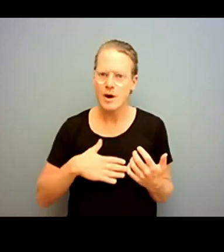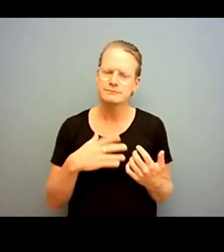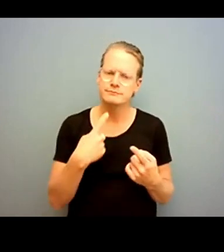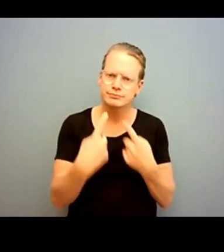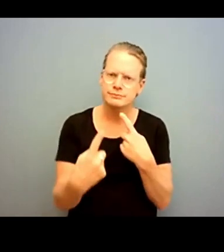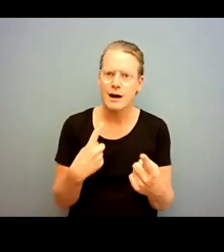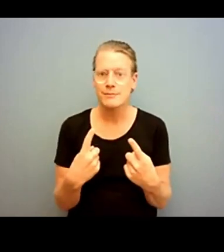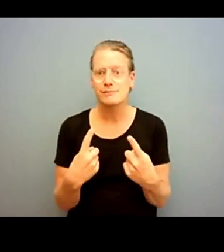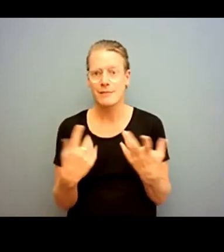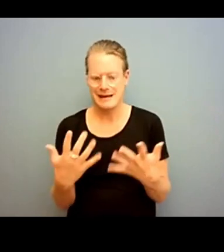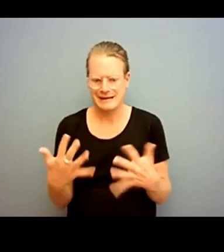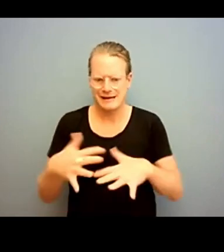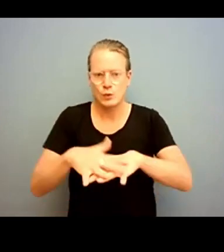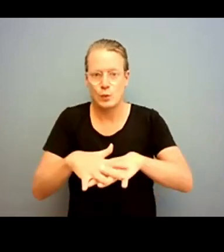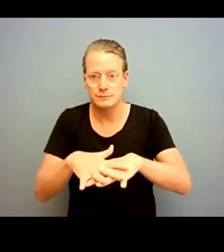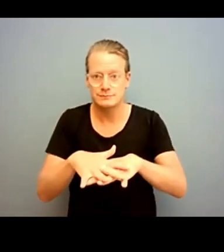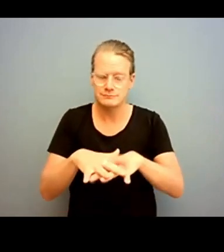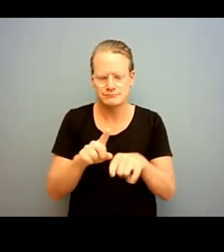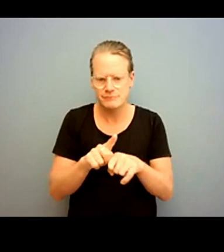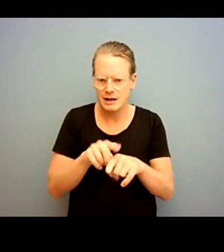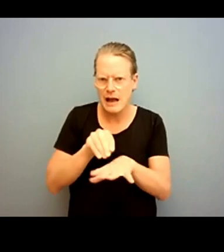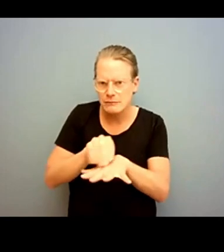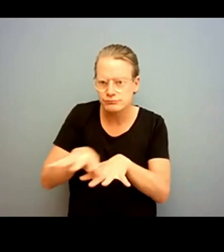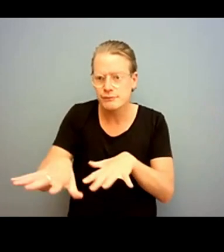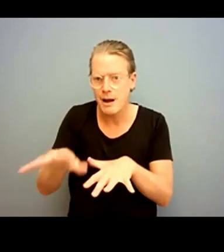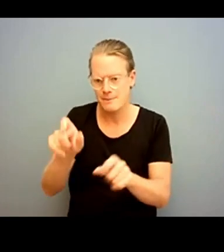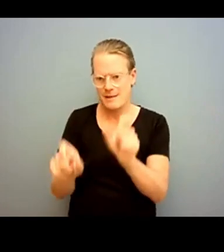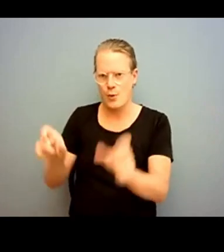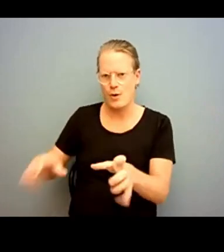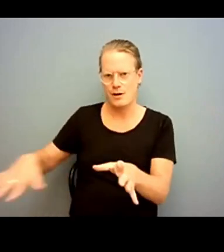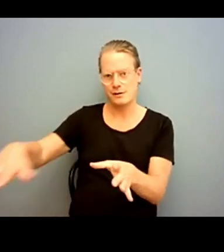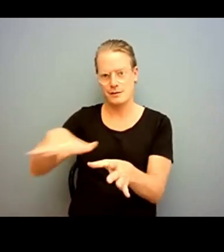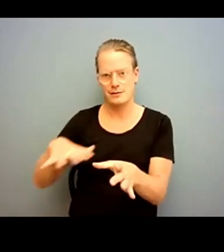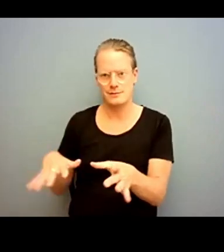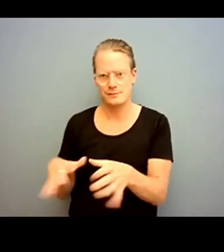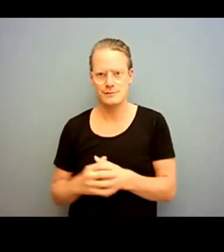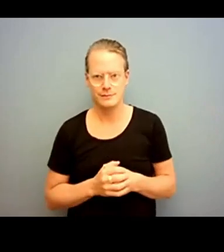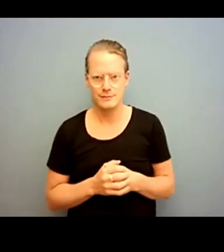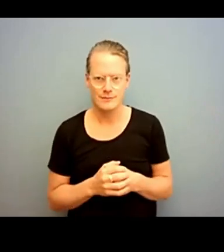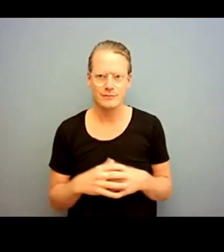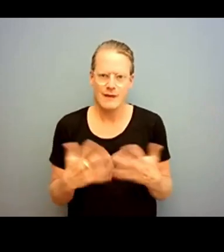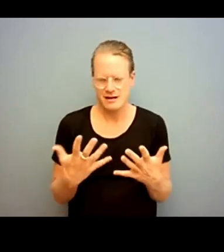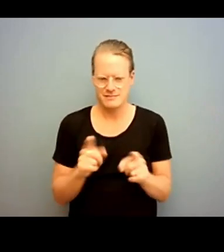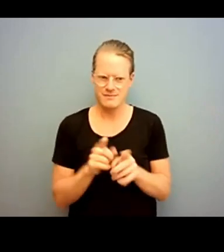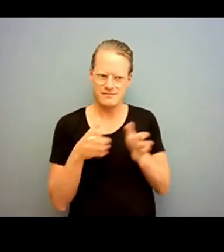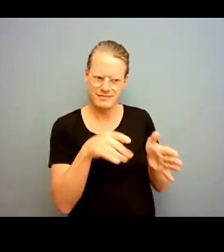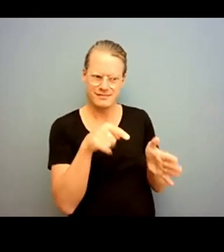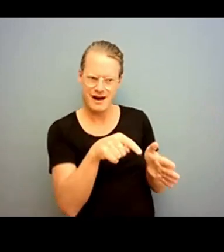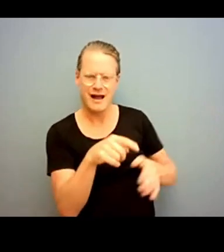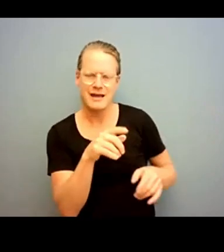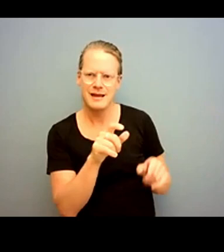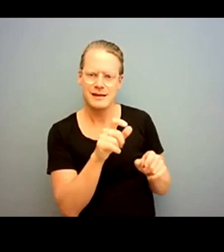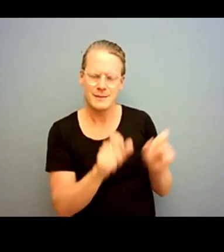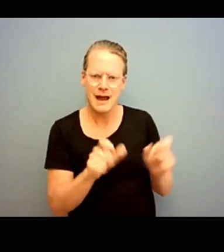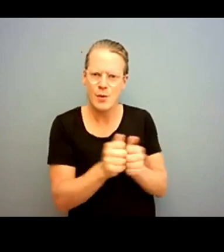framing of Indigenous persons and persons with disabilities, because I think it's rather profound in